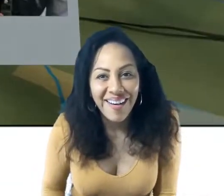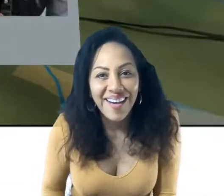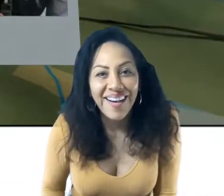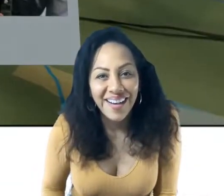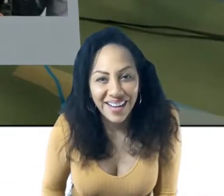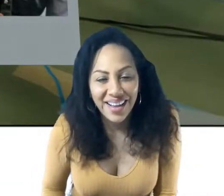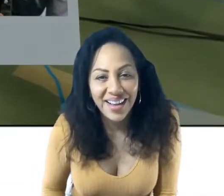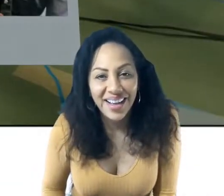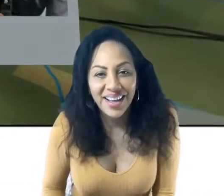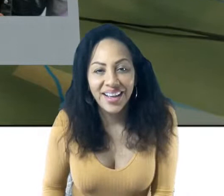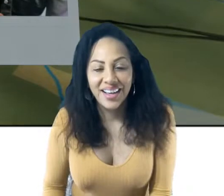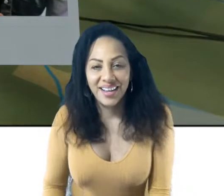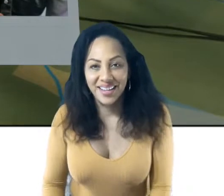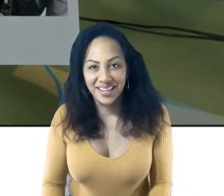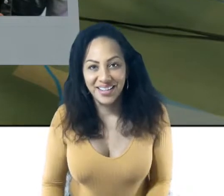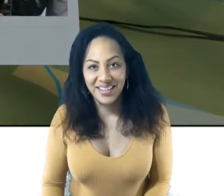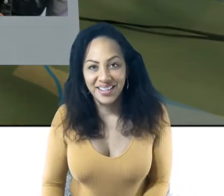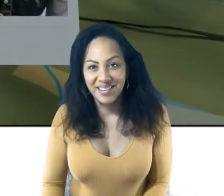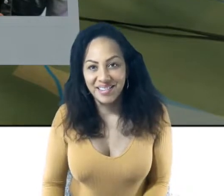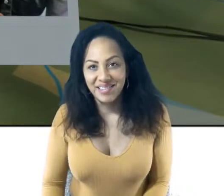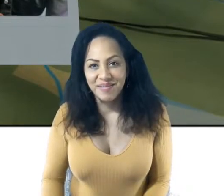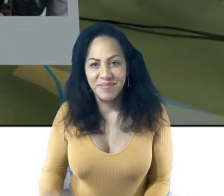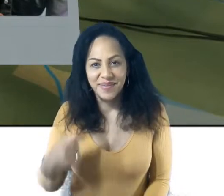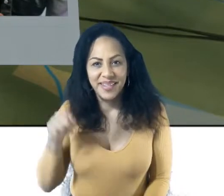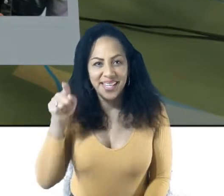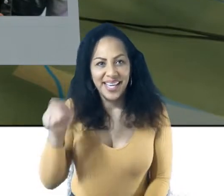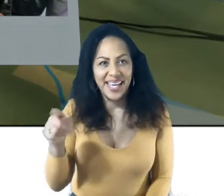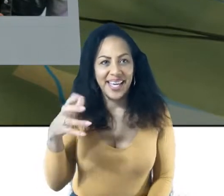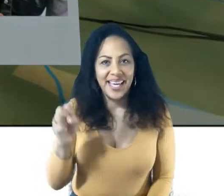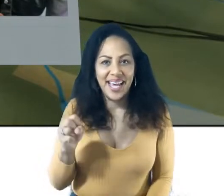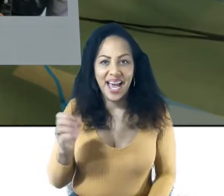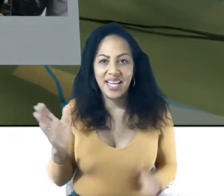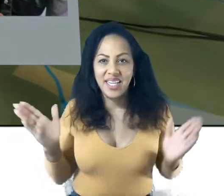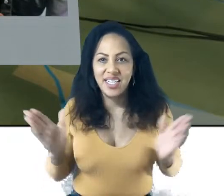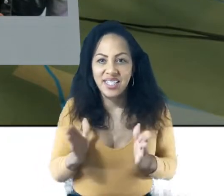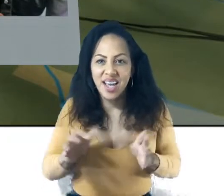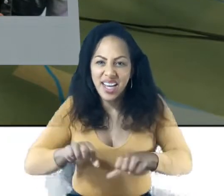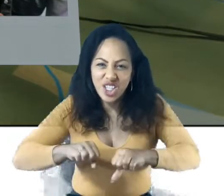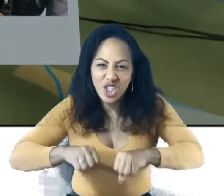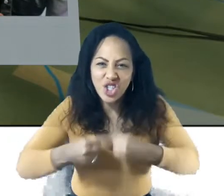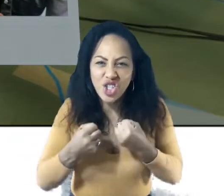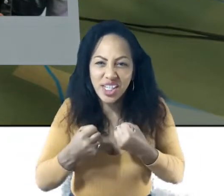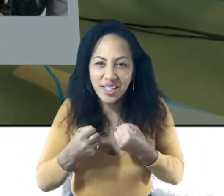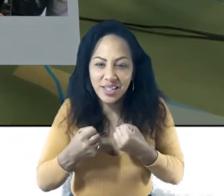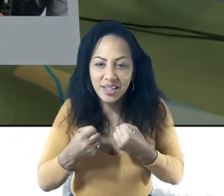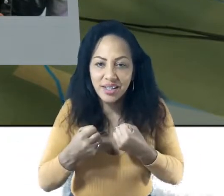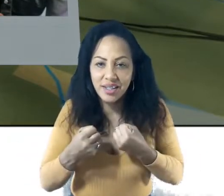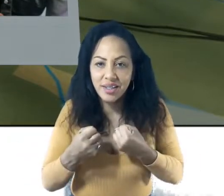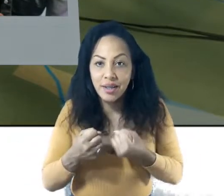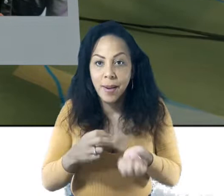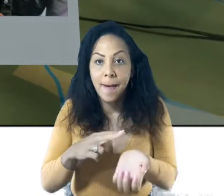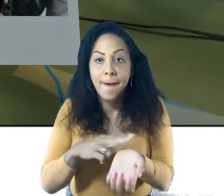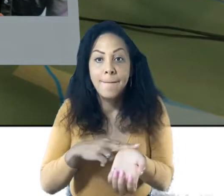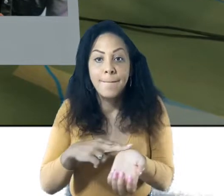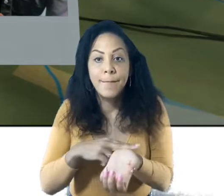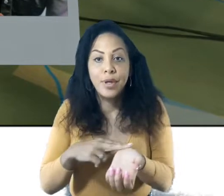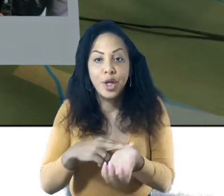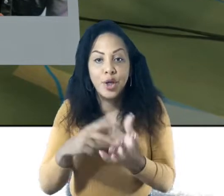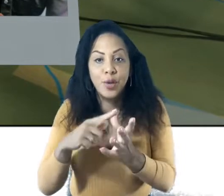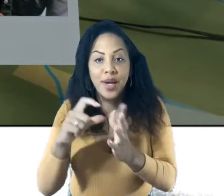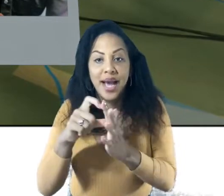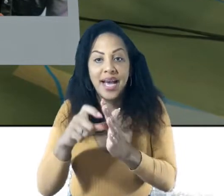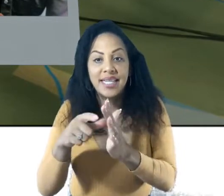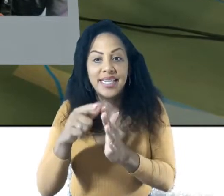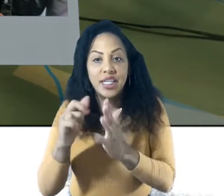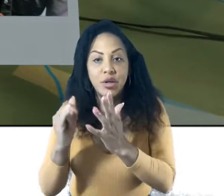He had tight Wrangler jeans on, again wears clothes, blue Adidas trainers and like a vest top, and